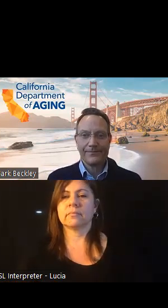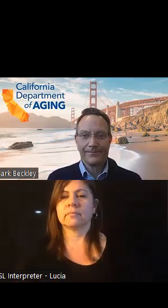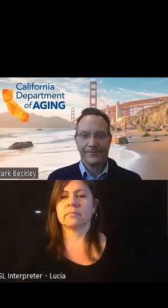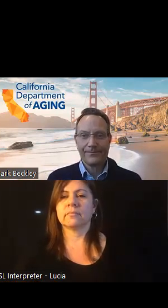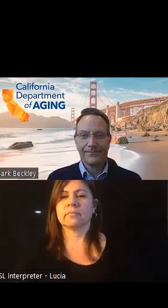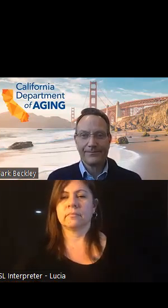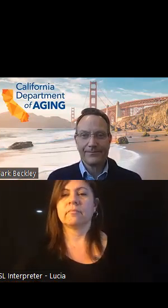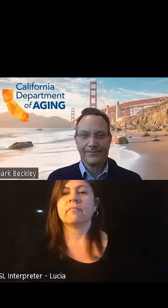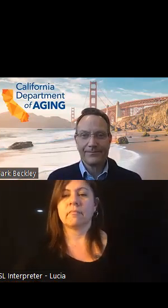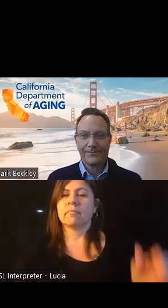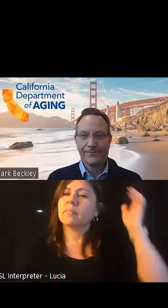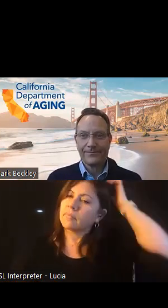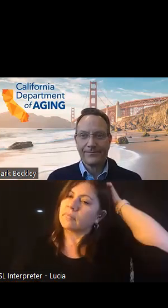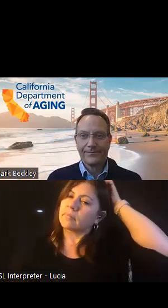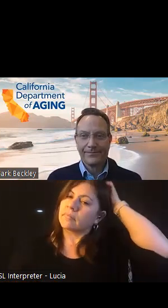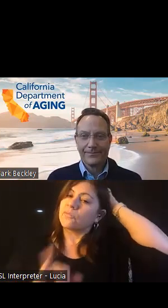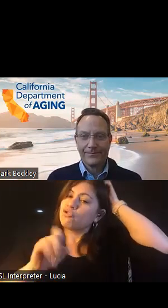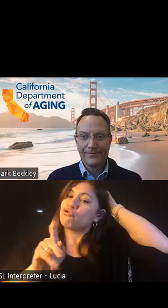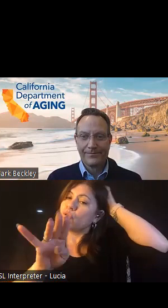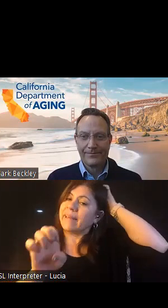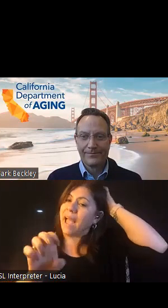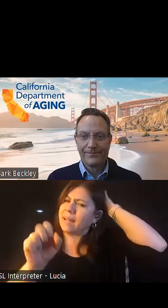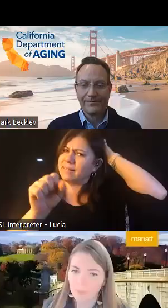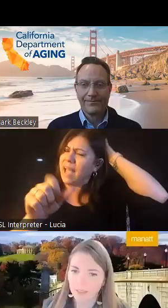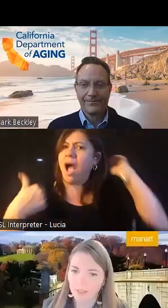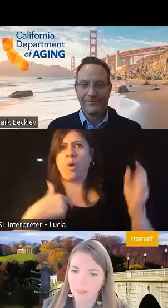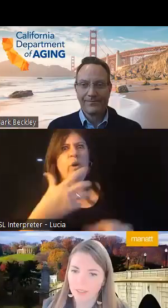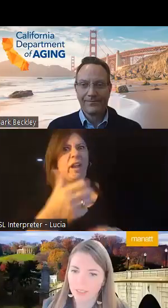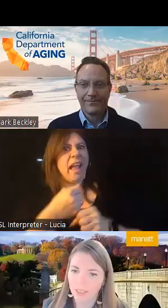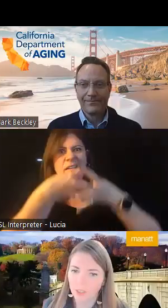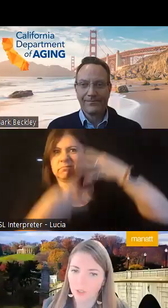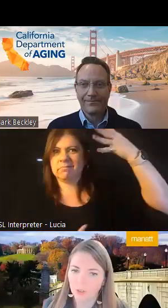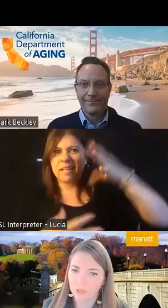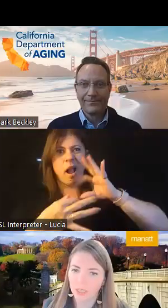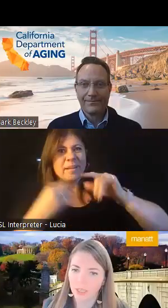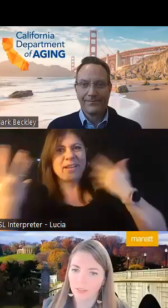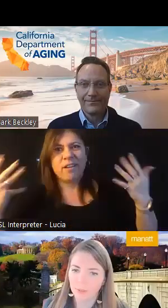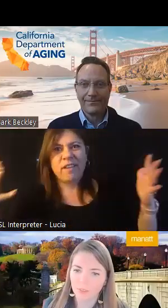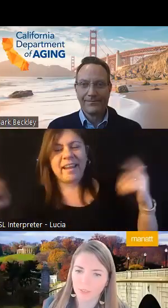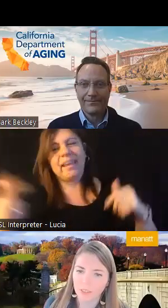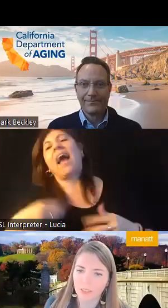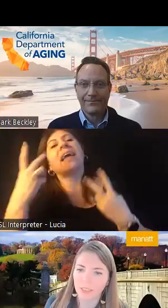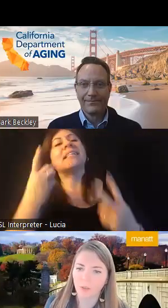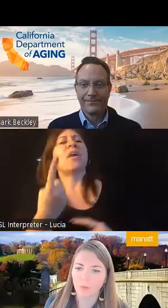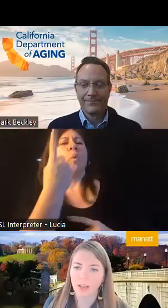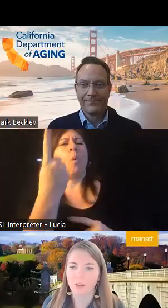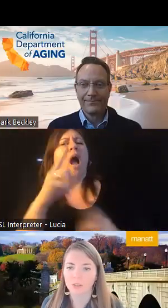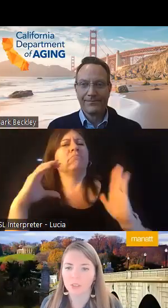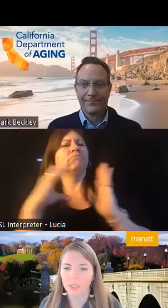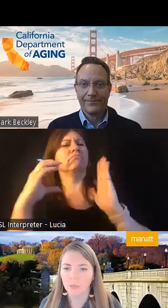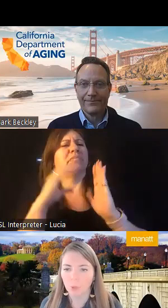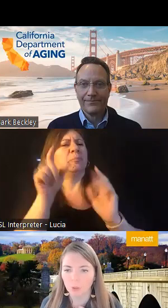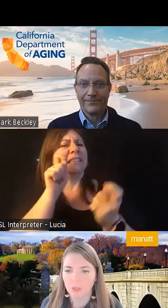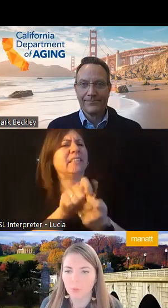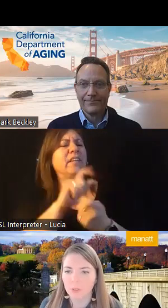Great, and we're getting some comments on this already. I see a note specifically